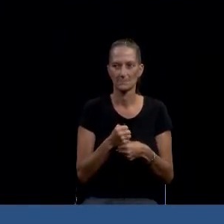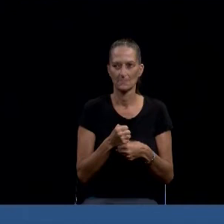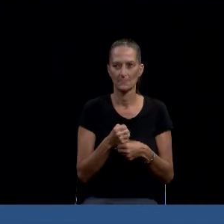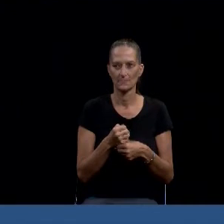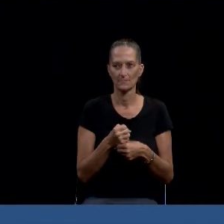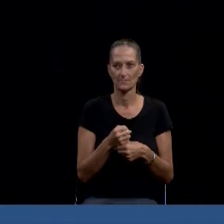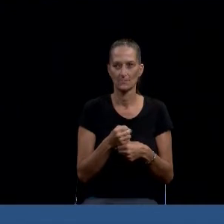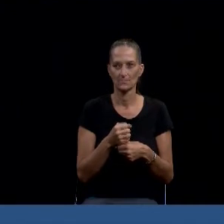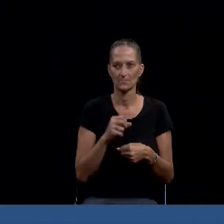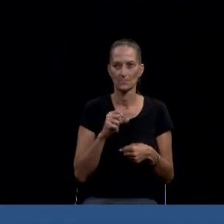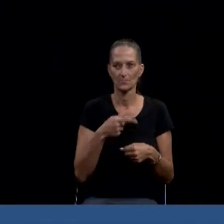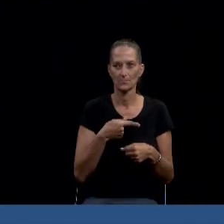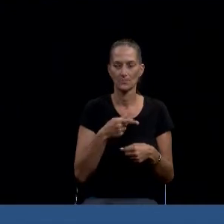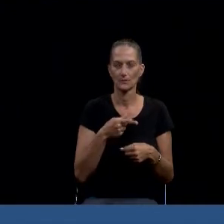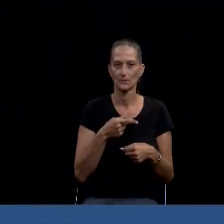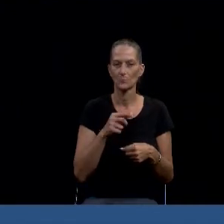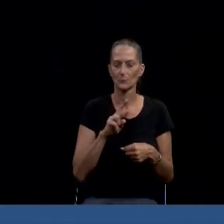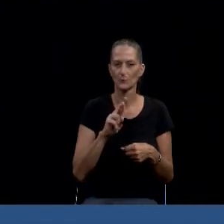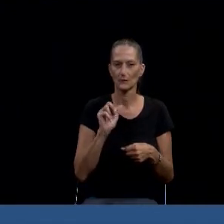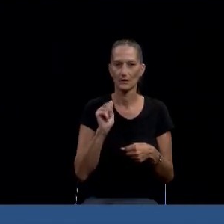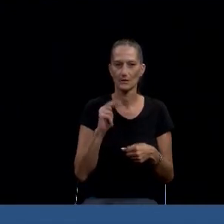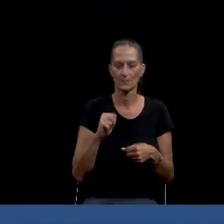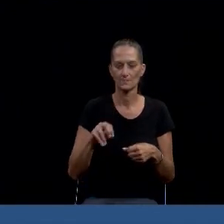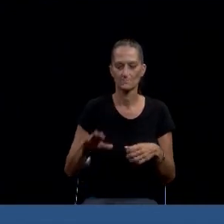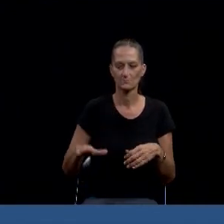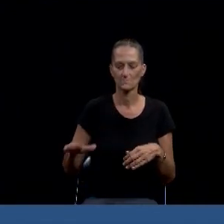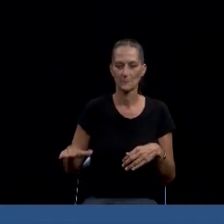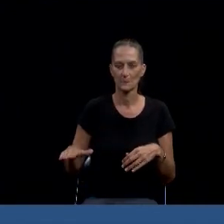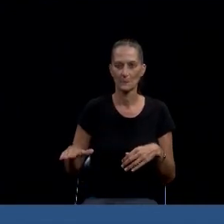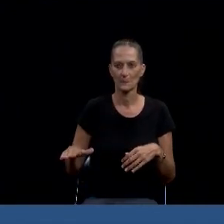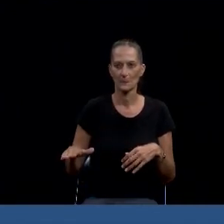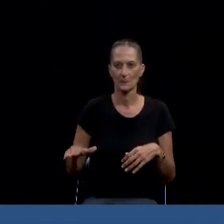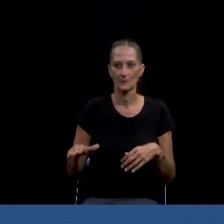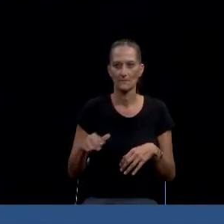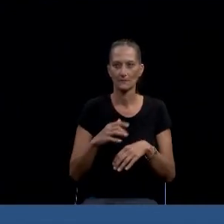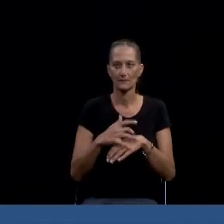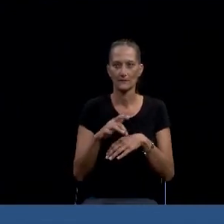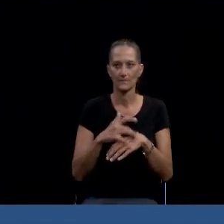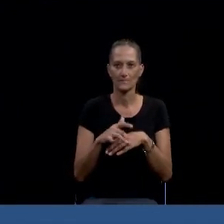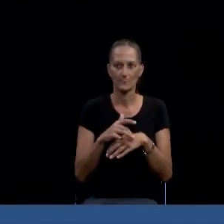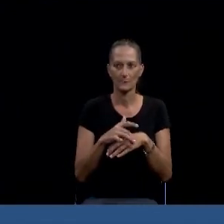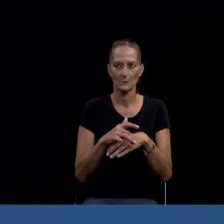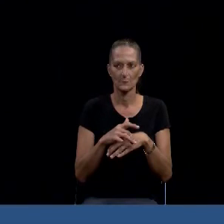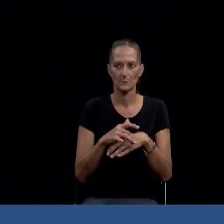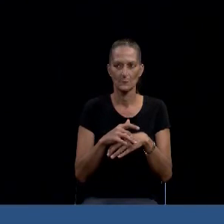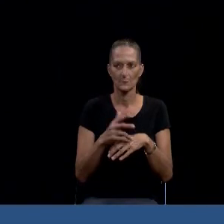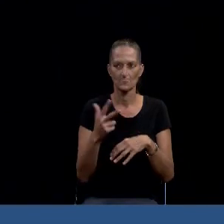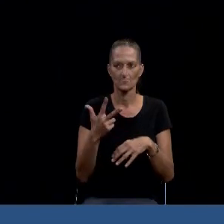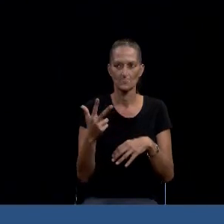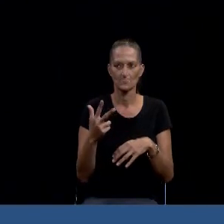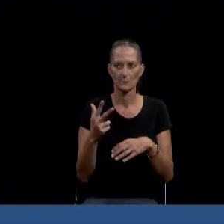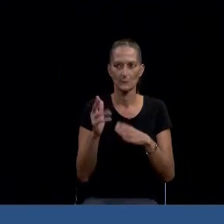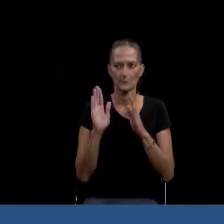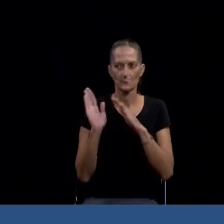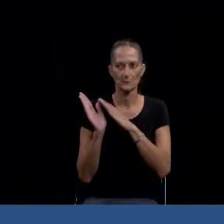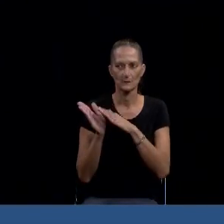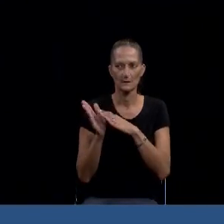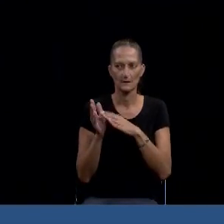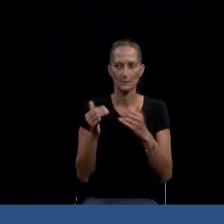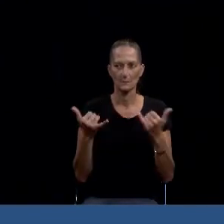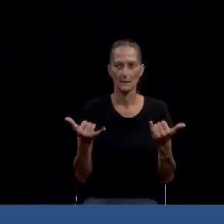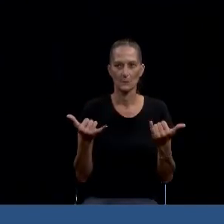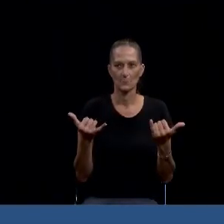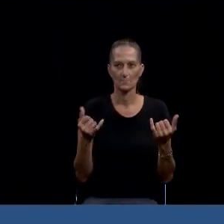them. So what has happened is that those families have to be corrected. So we will move those